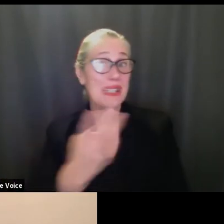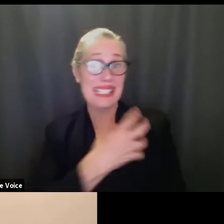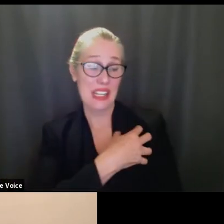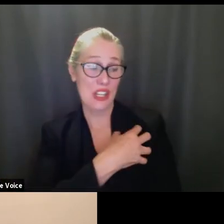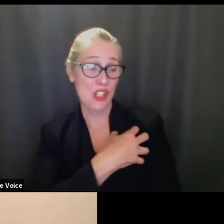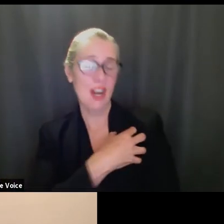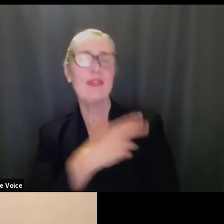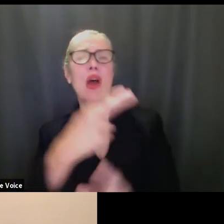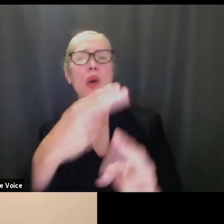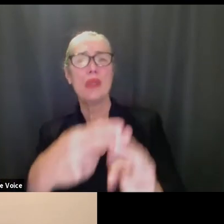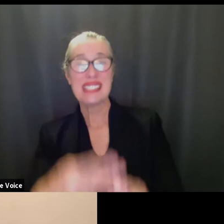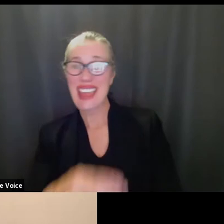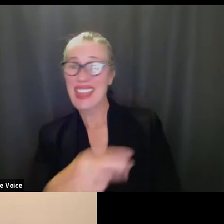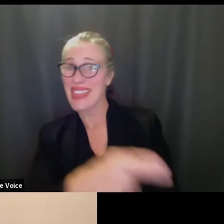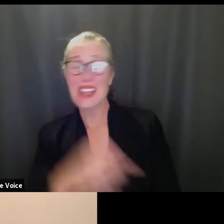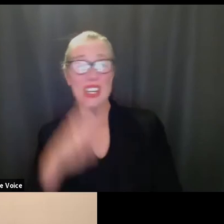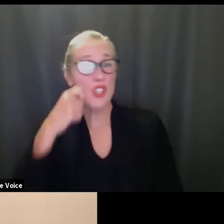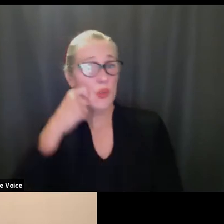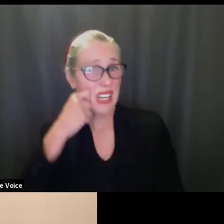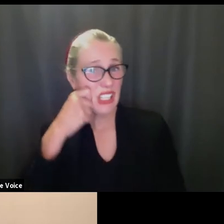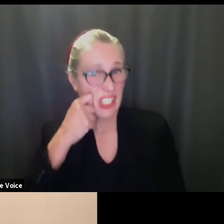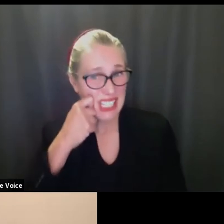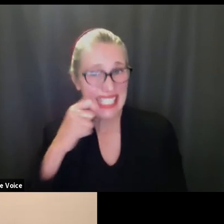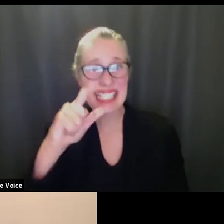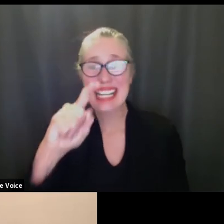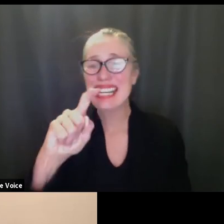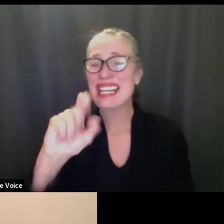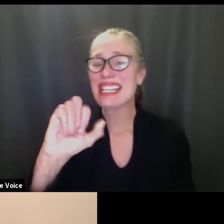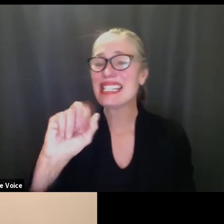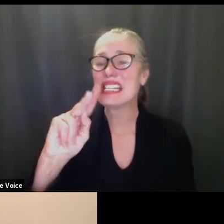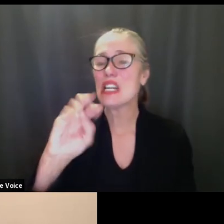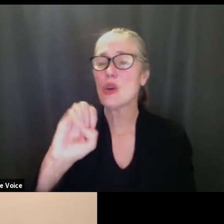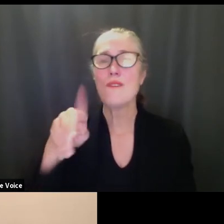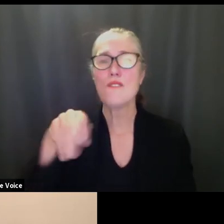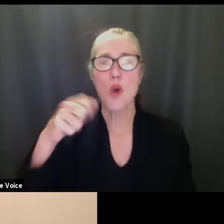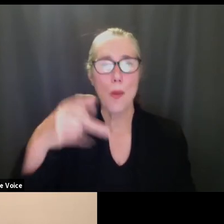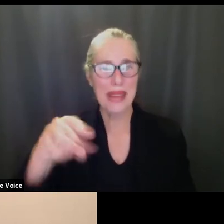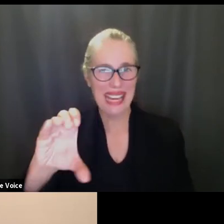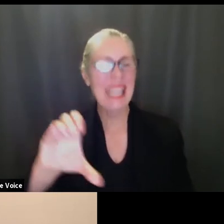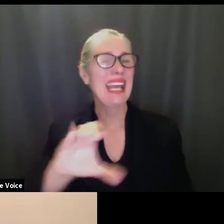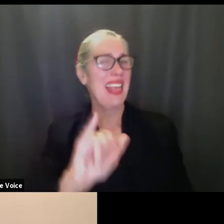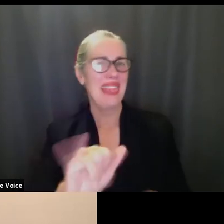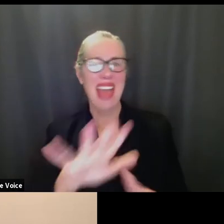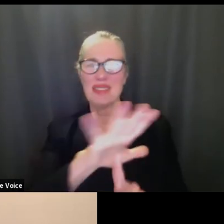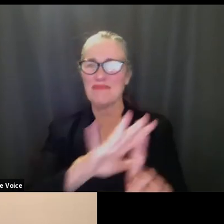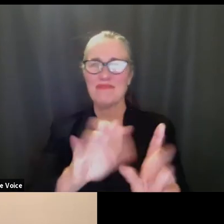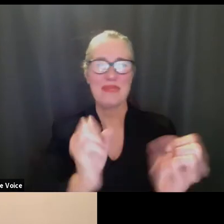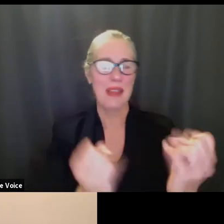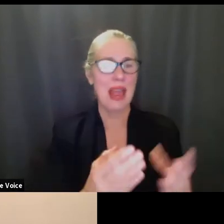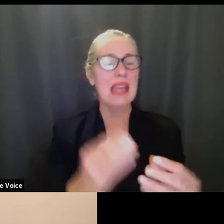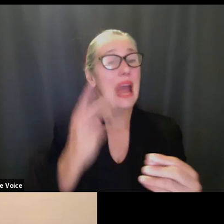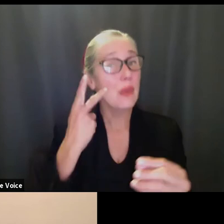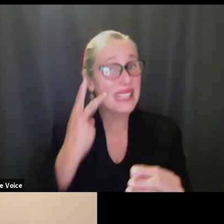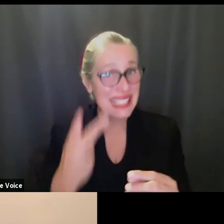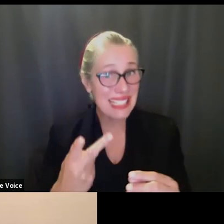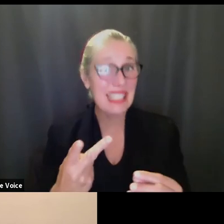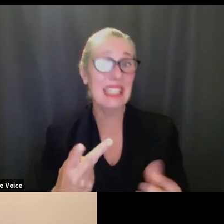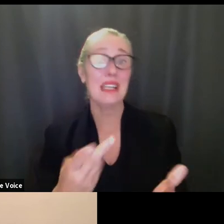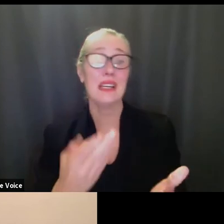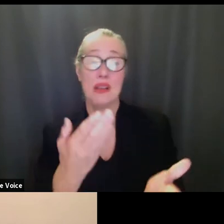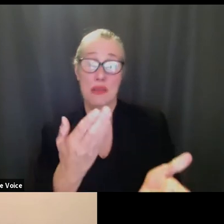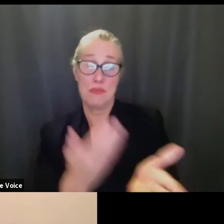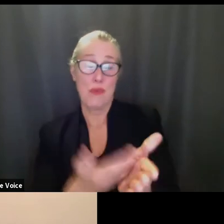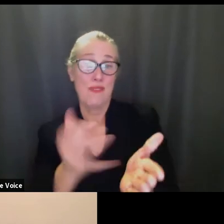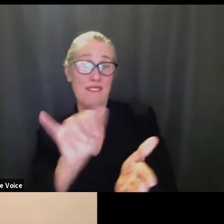department is a racist xenophobic organization for years and we now have a sheriff's dap dashboard of it so um i suggest that